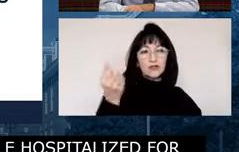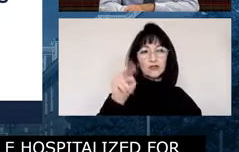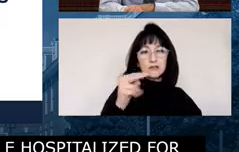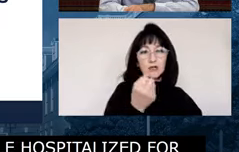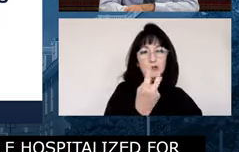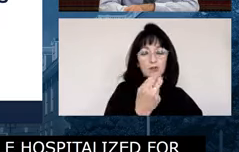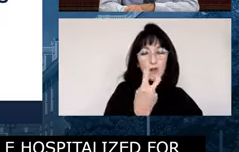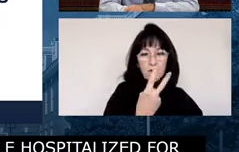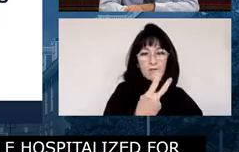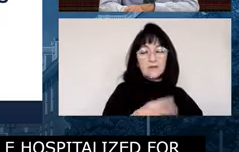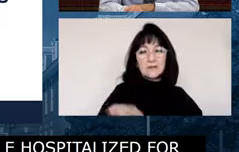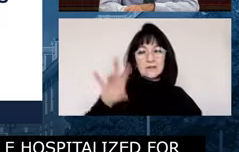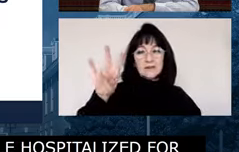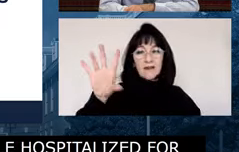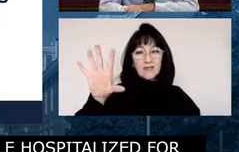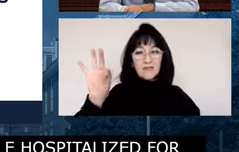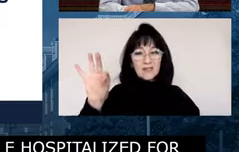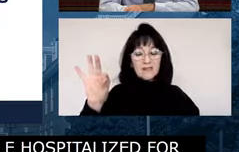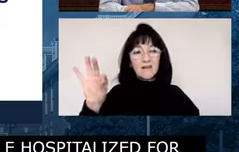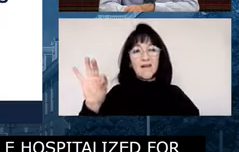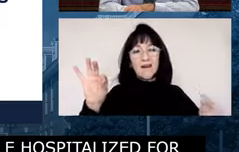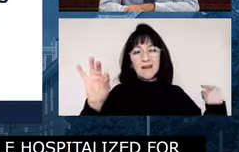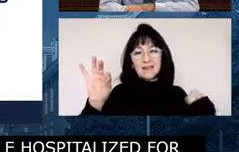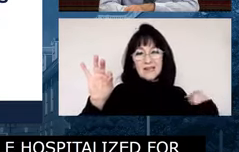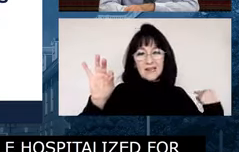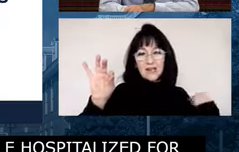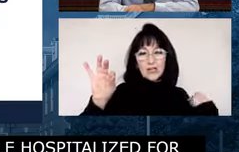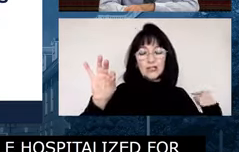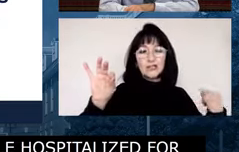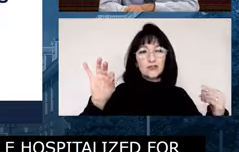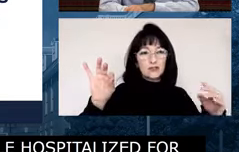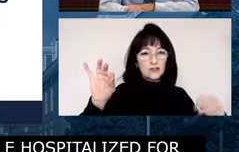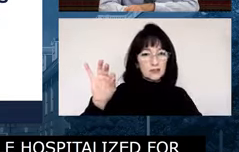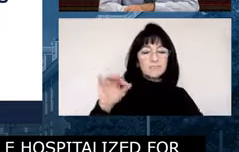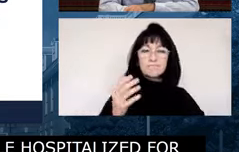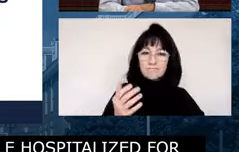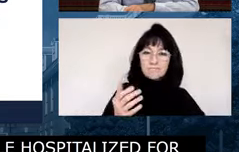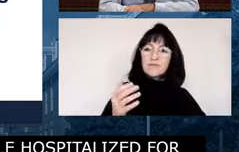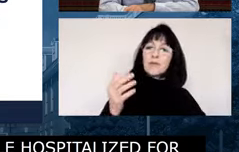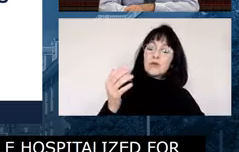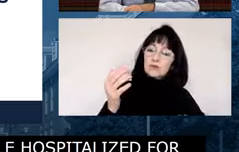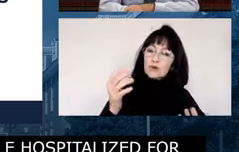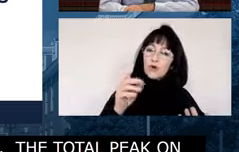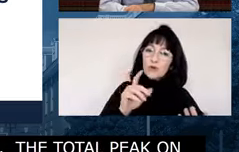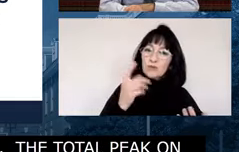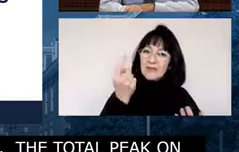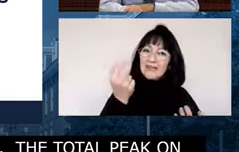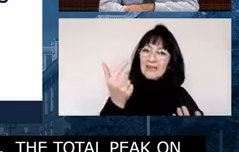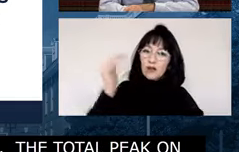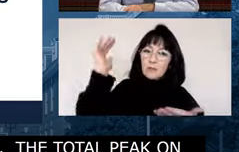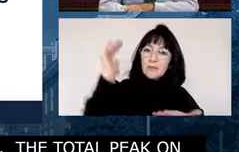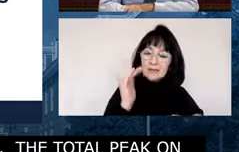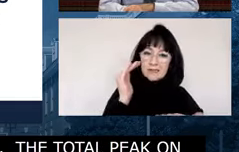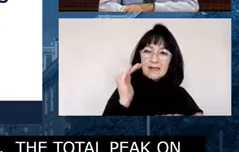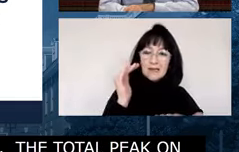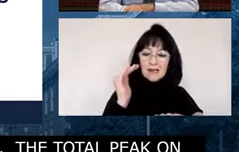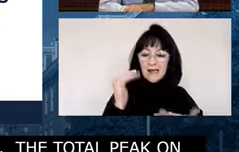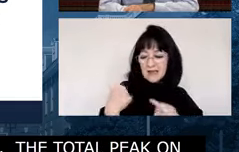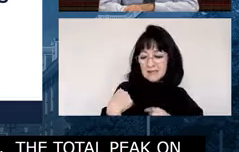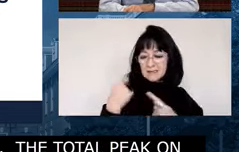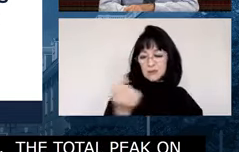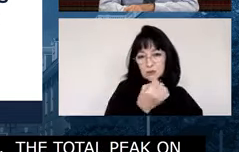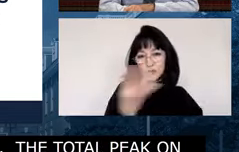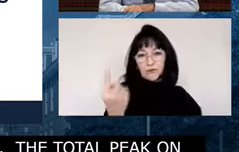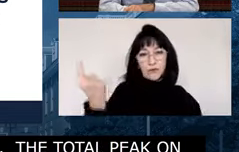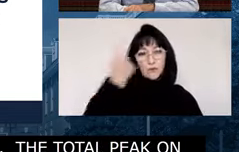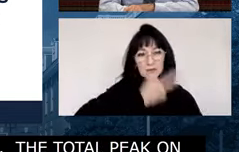759 to 550, headed in the right directions. It's slowed down a little bit the last couple of days. So we expect